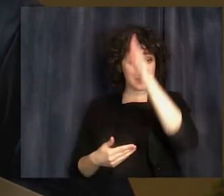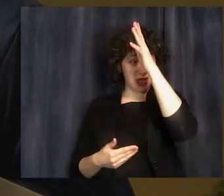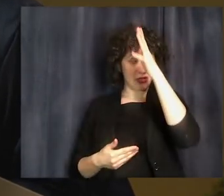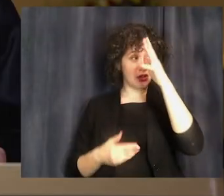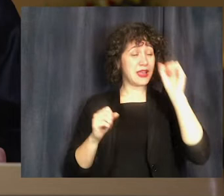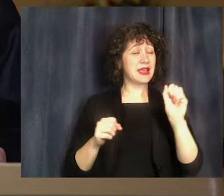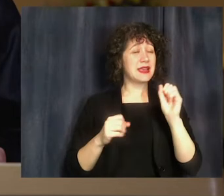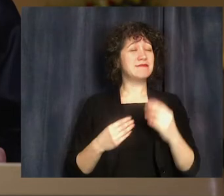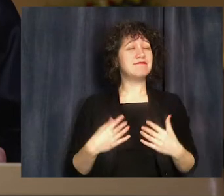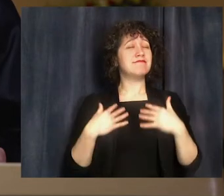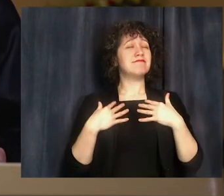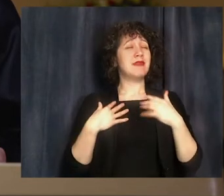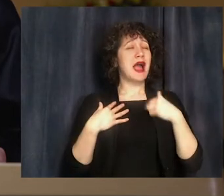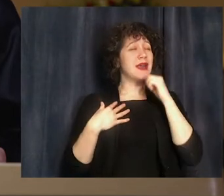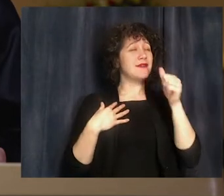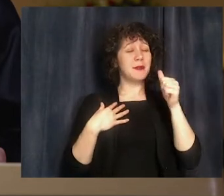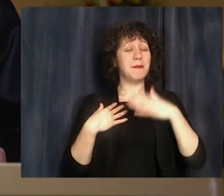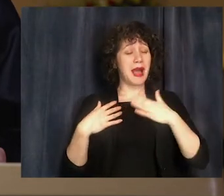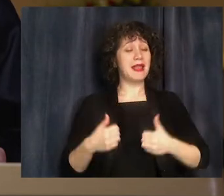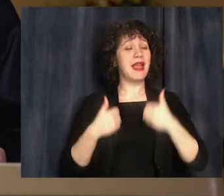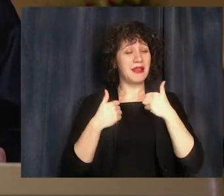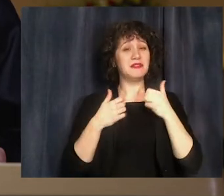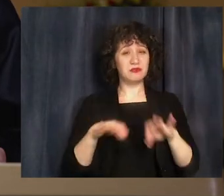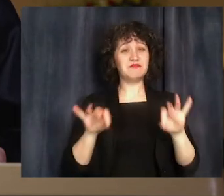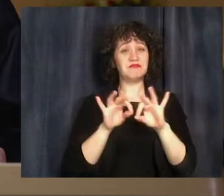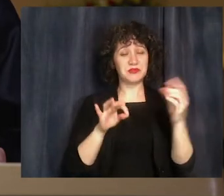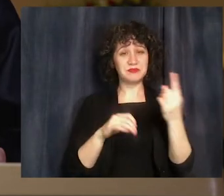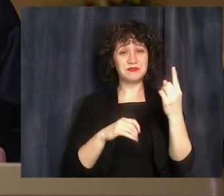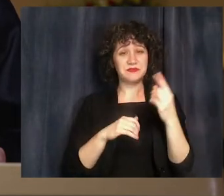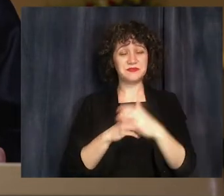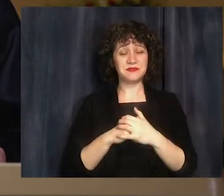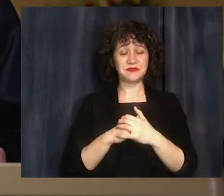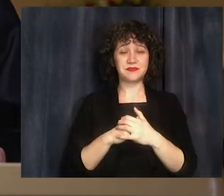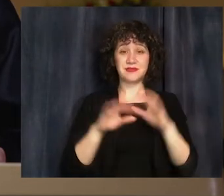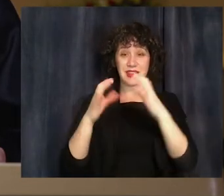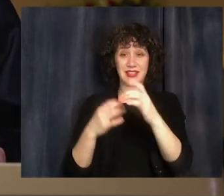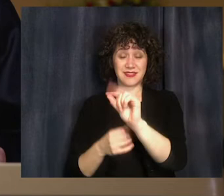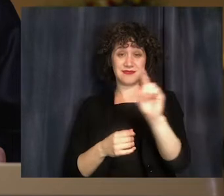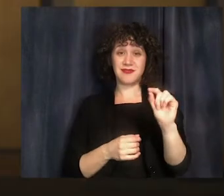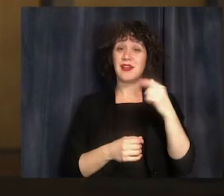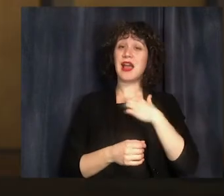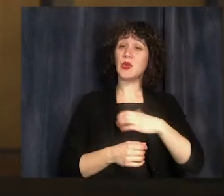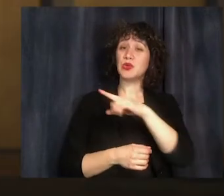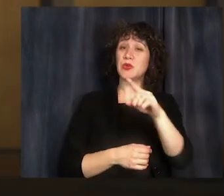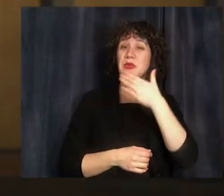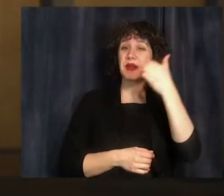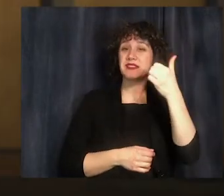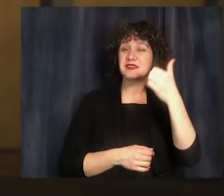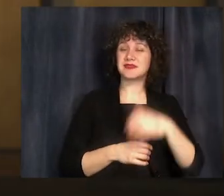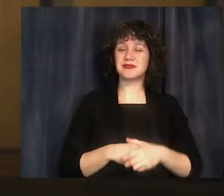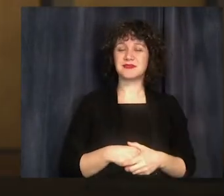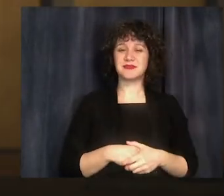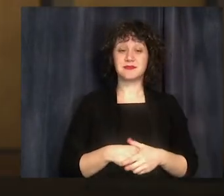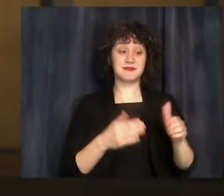vain. Class of 2020, I wish you all the best as you build your futures. This next